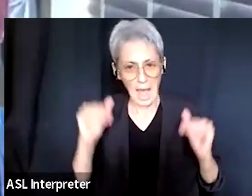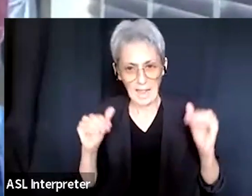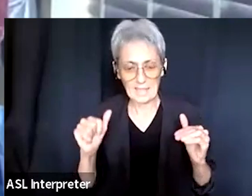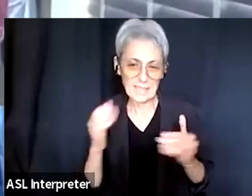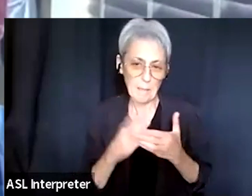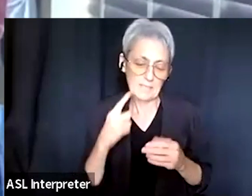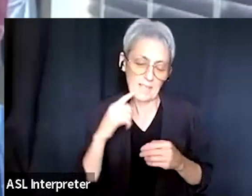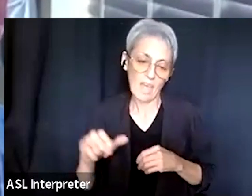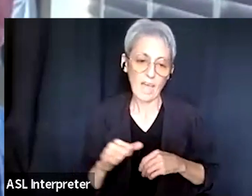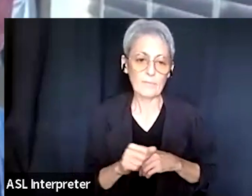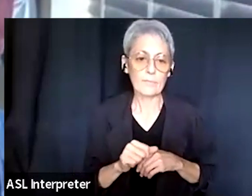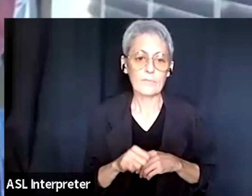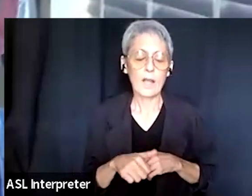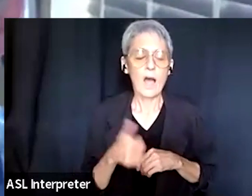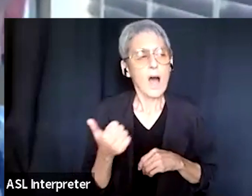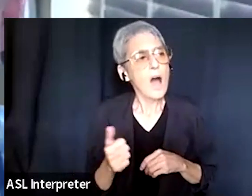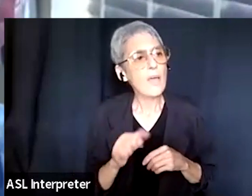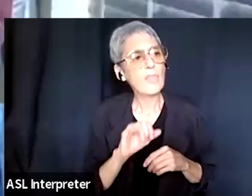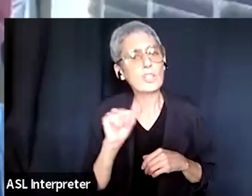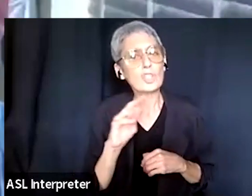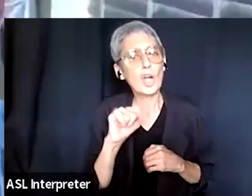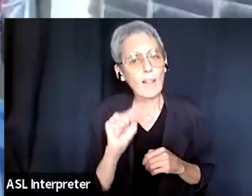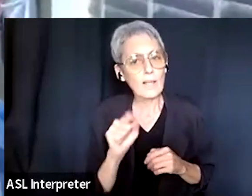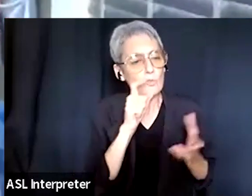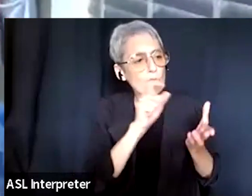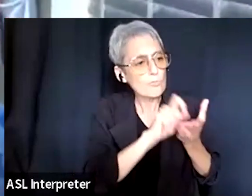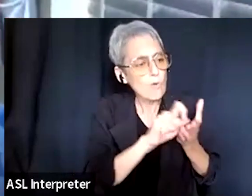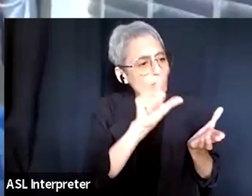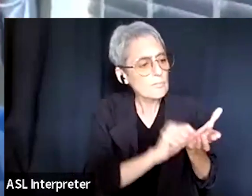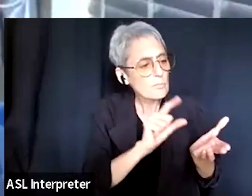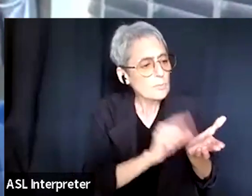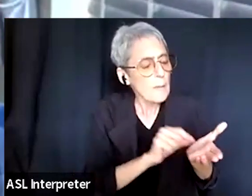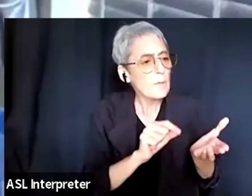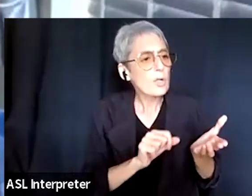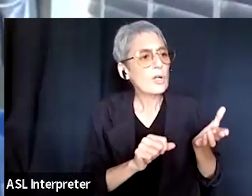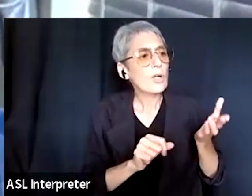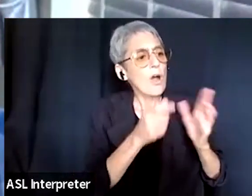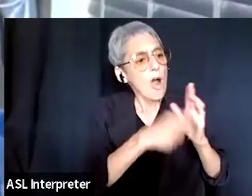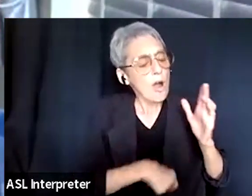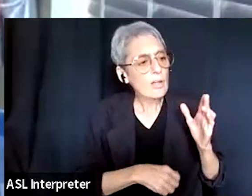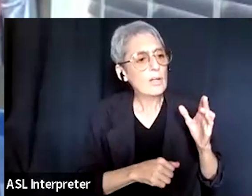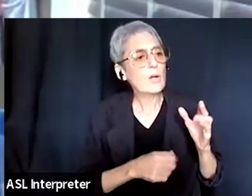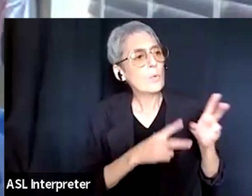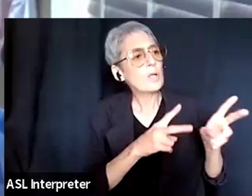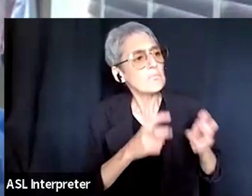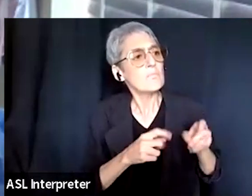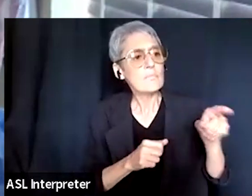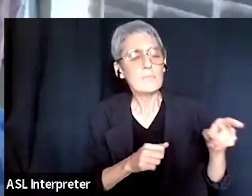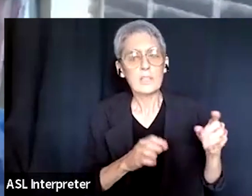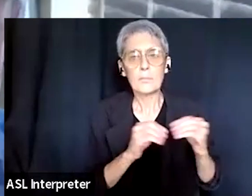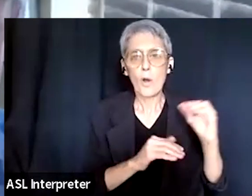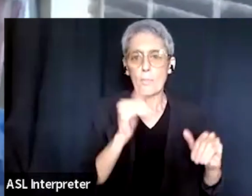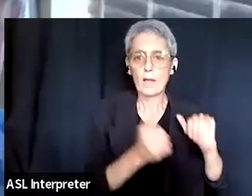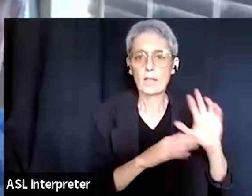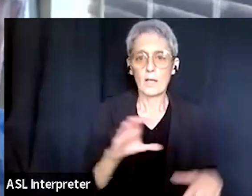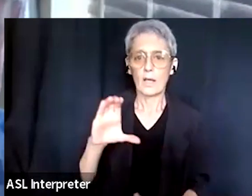other journalists who we feel have taken a more balanced approach. Colin Barras did a rather good